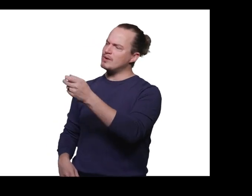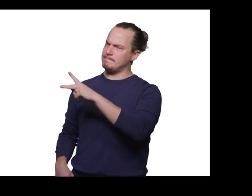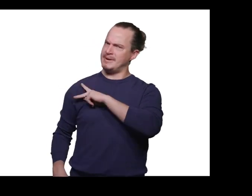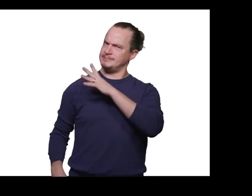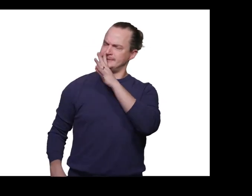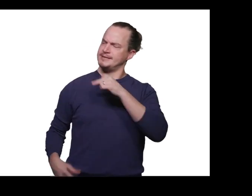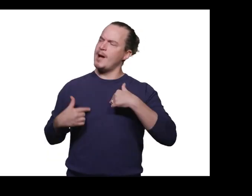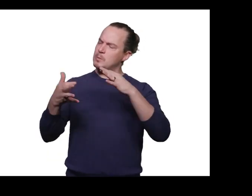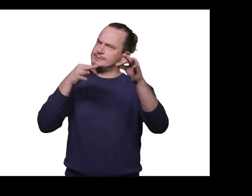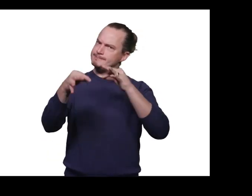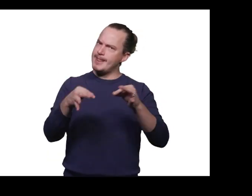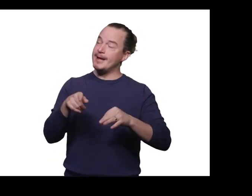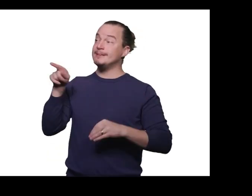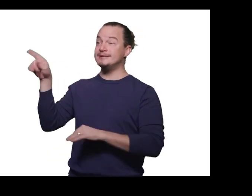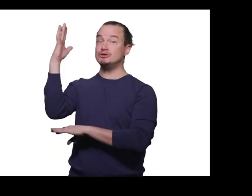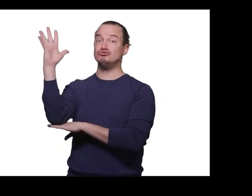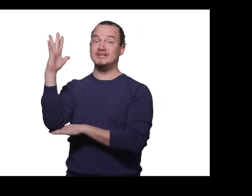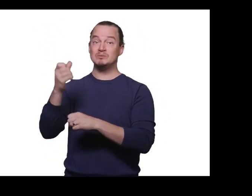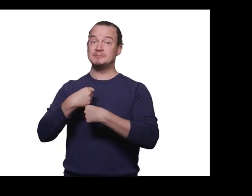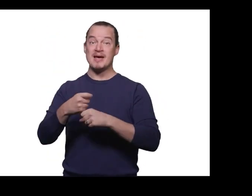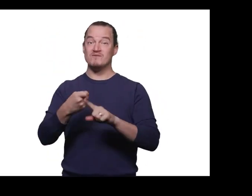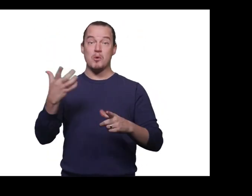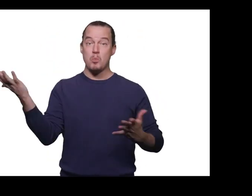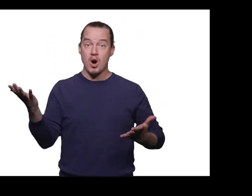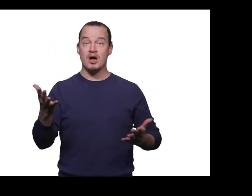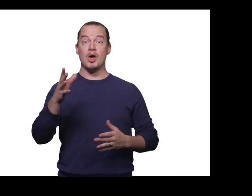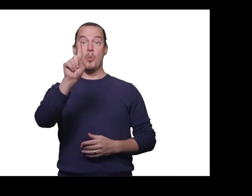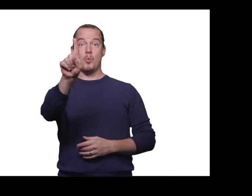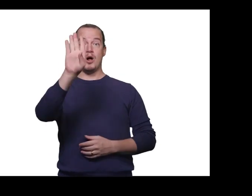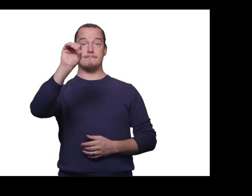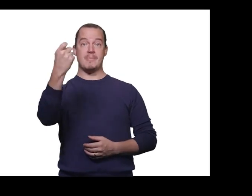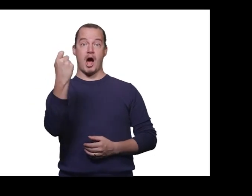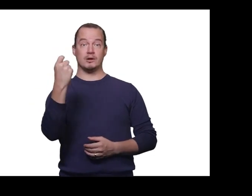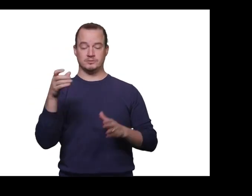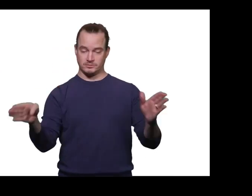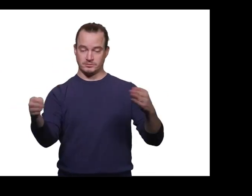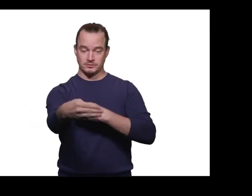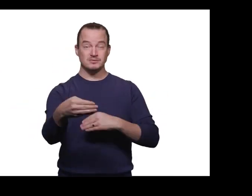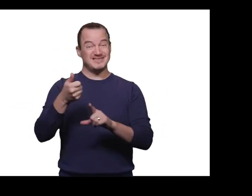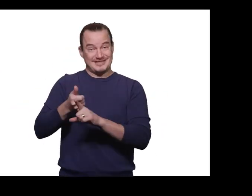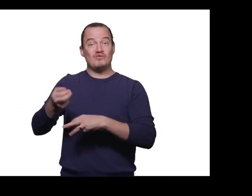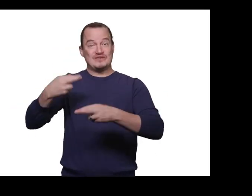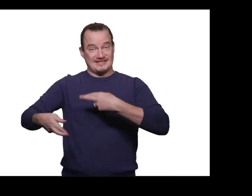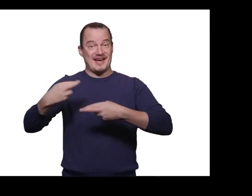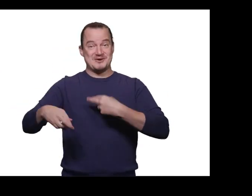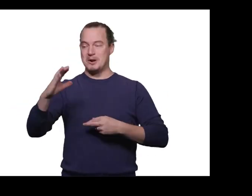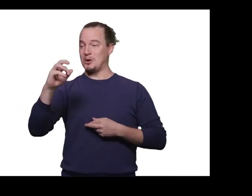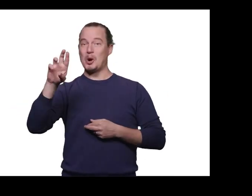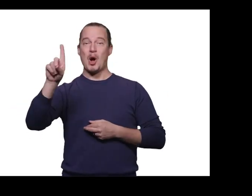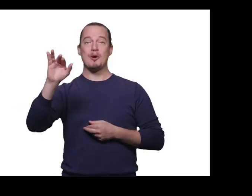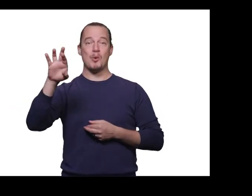This tree was made from one cardboard box. It's recycled. It's true, it's